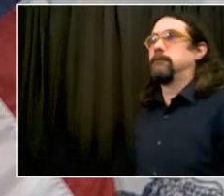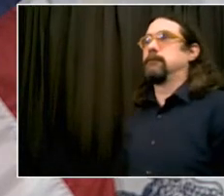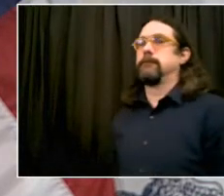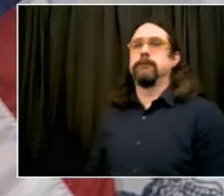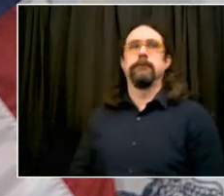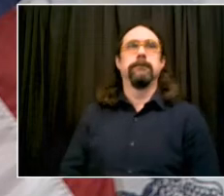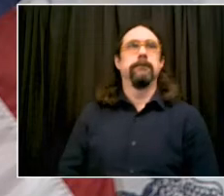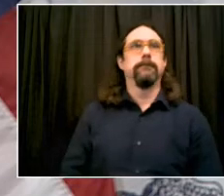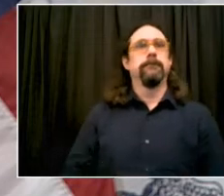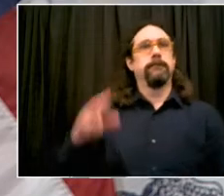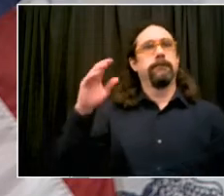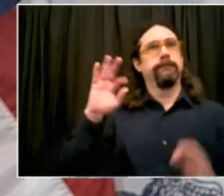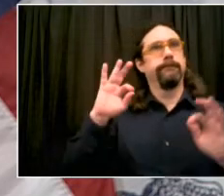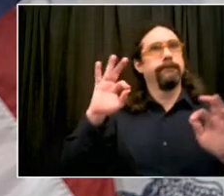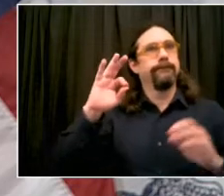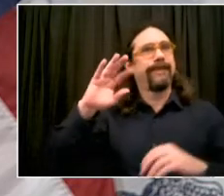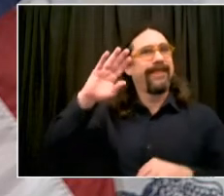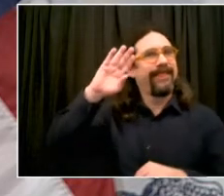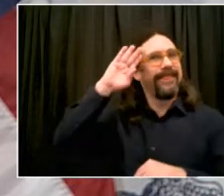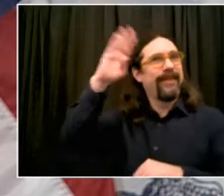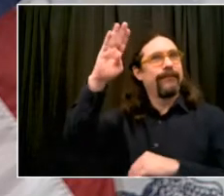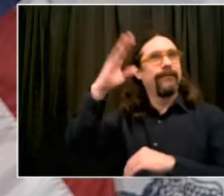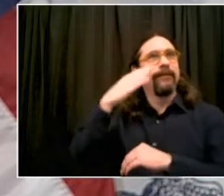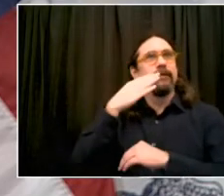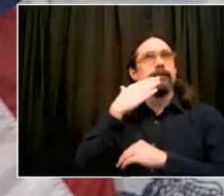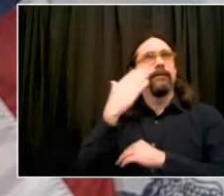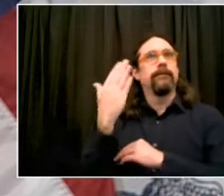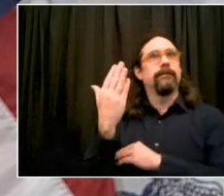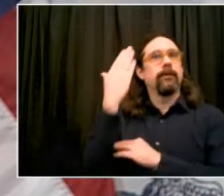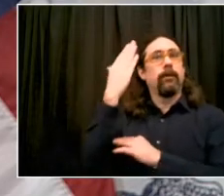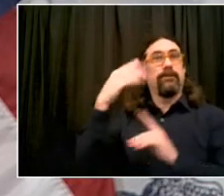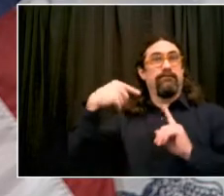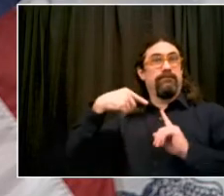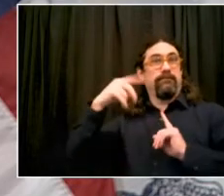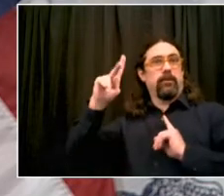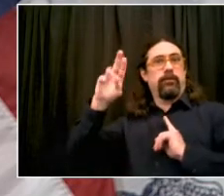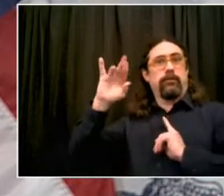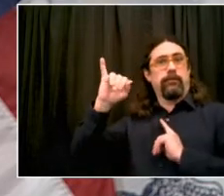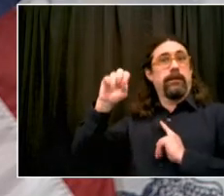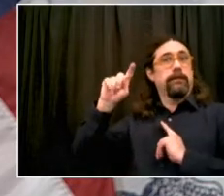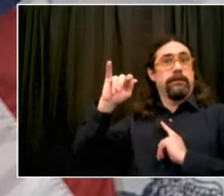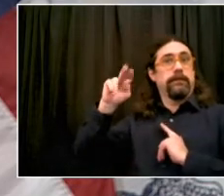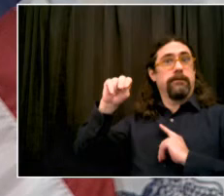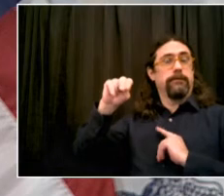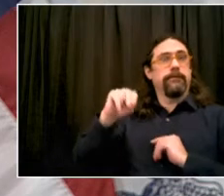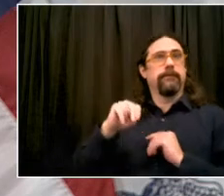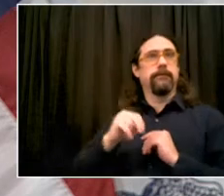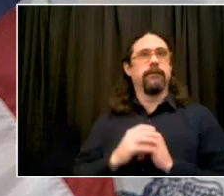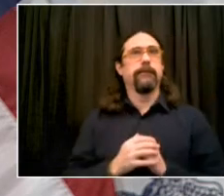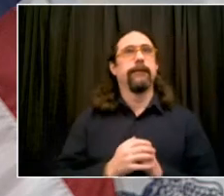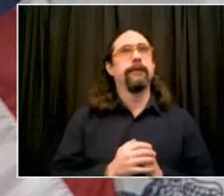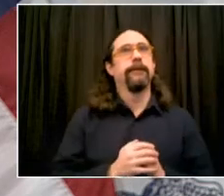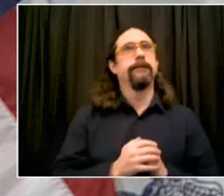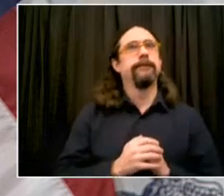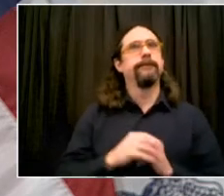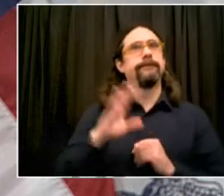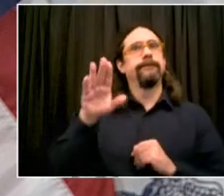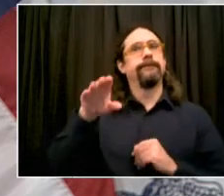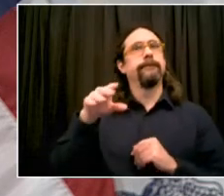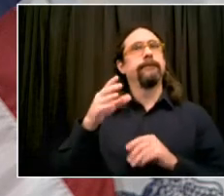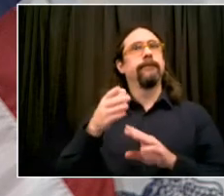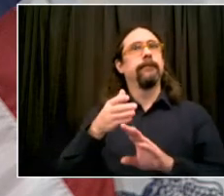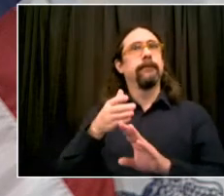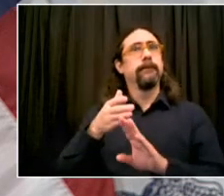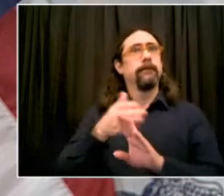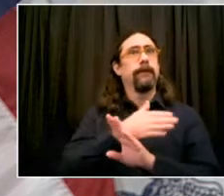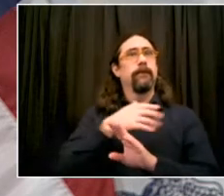doing? I'm good. Just a comment before my question. I will add that my daughter got tested at school yesterday, and